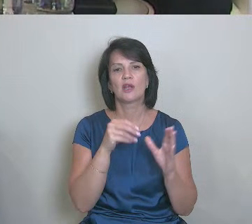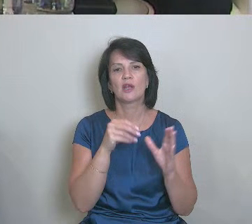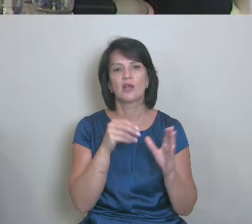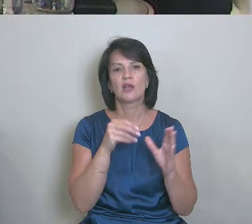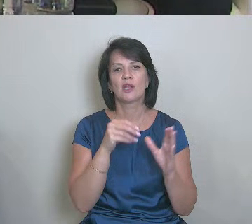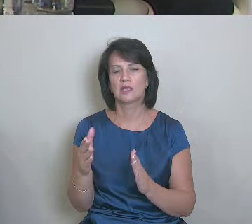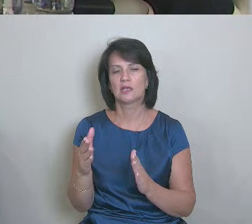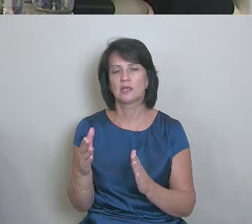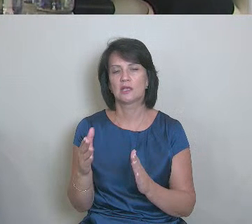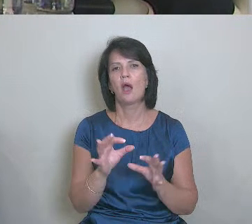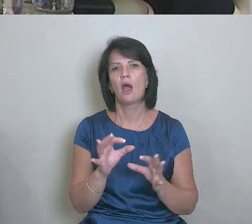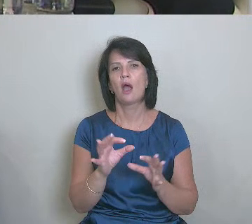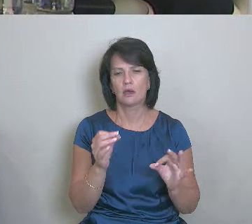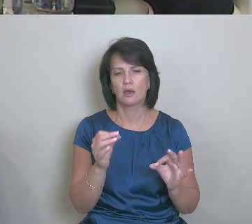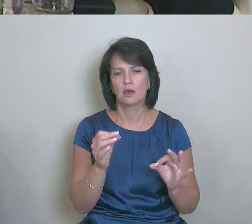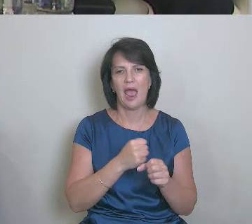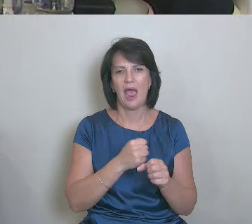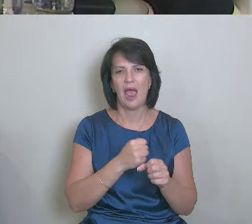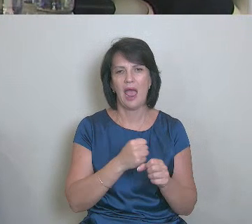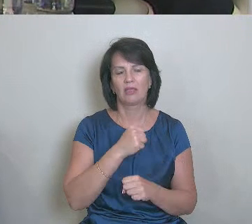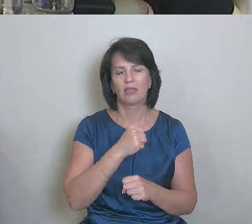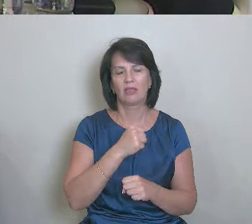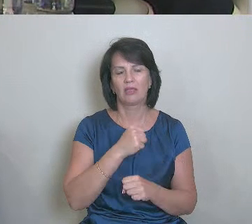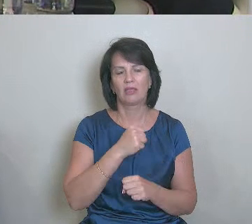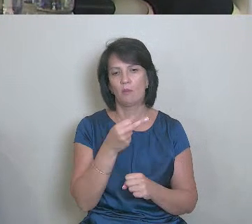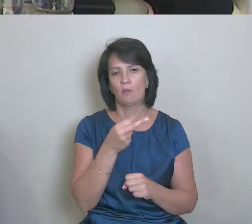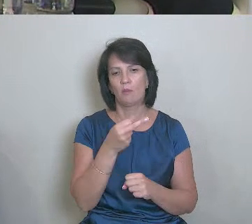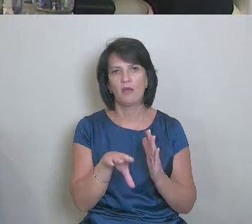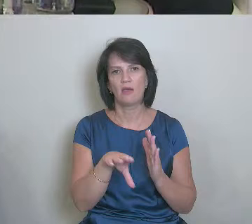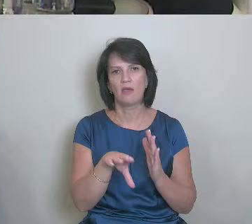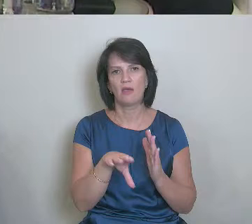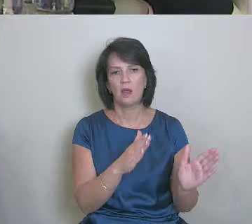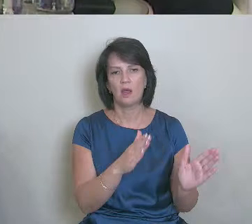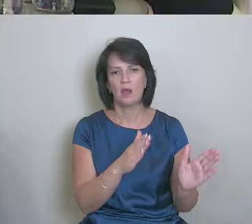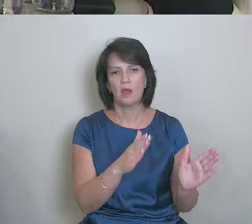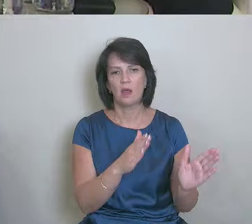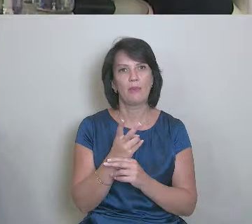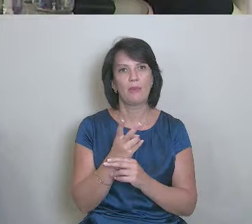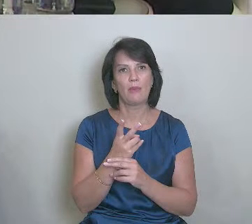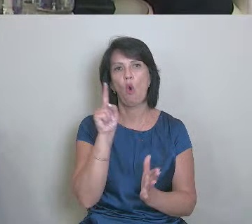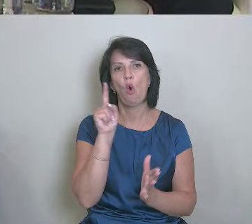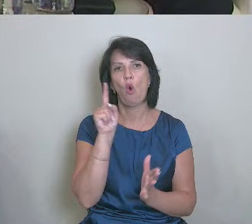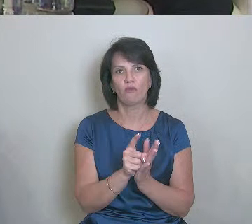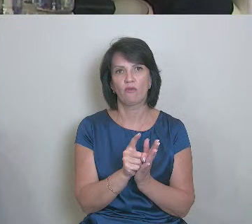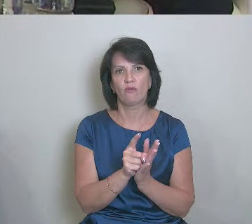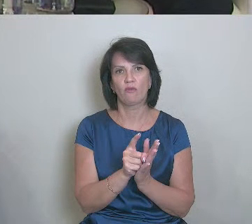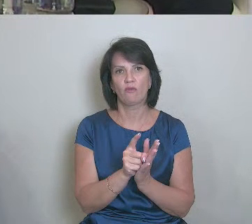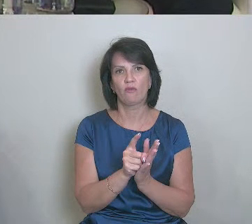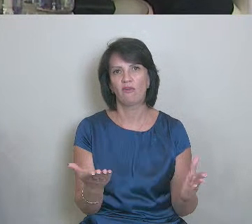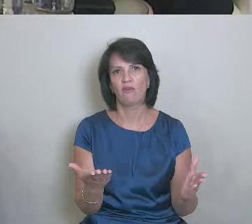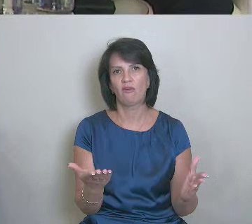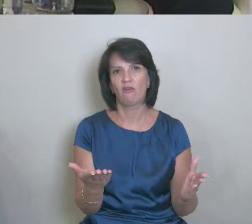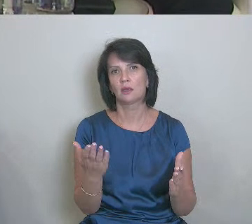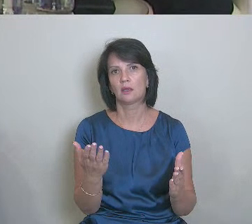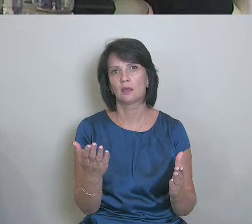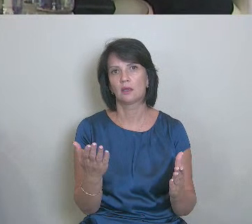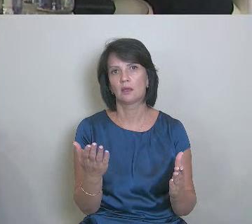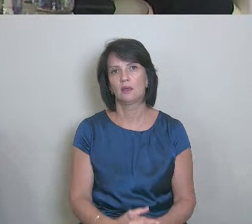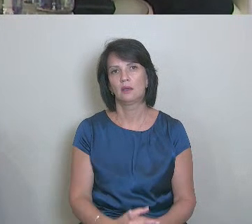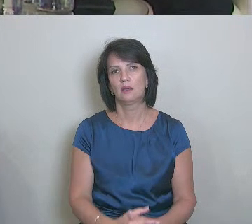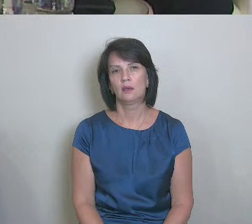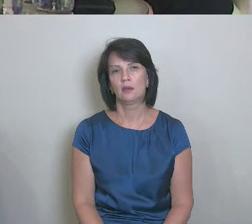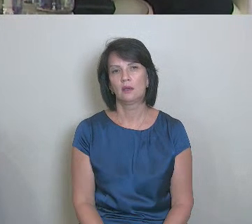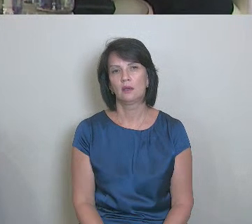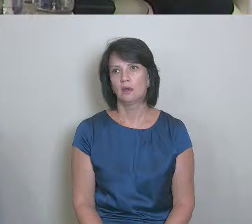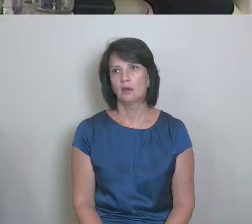electoral system is going to be applied for the candidates who are going to run according to this system. And that's why they will have to